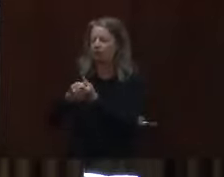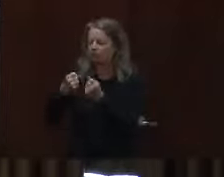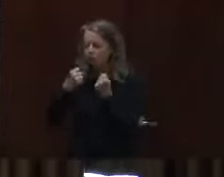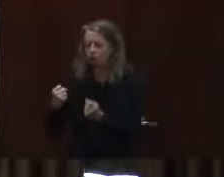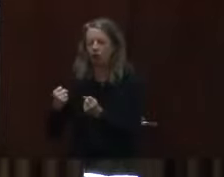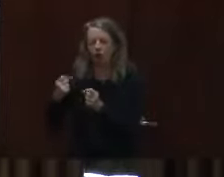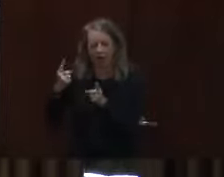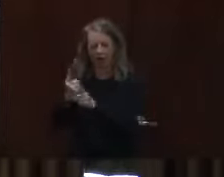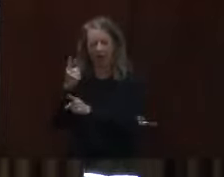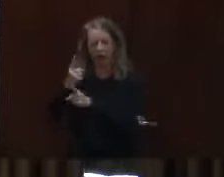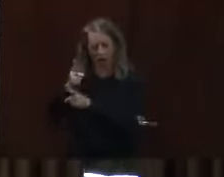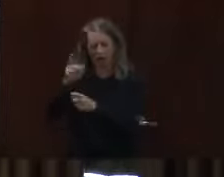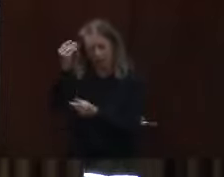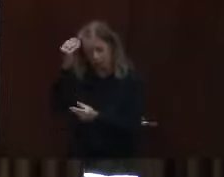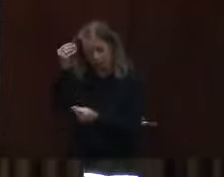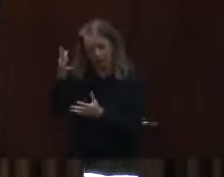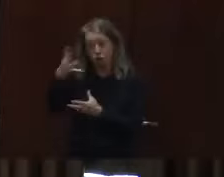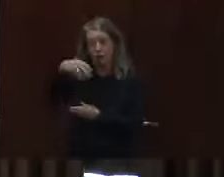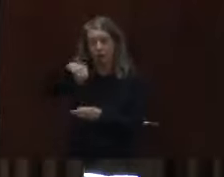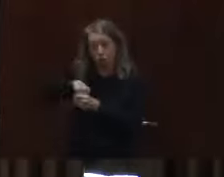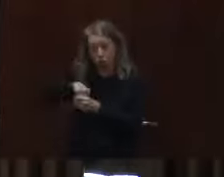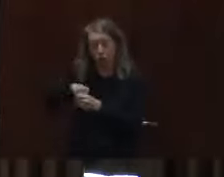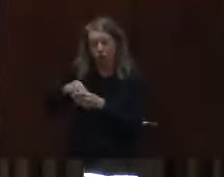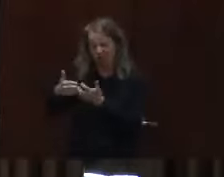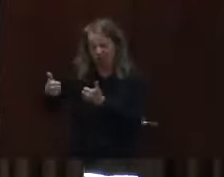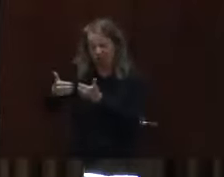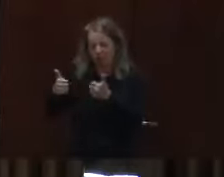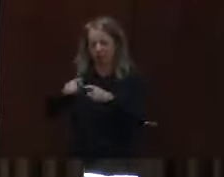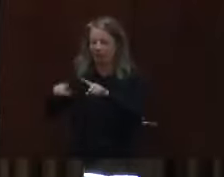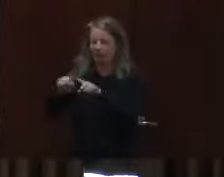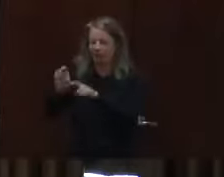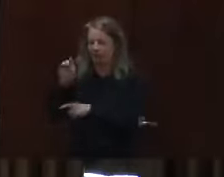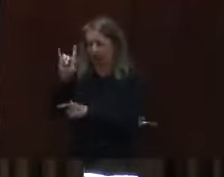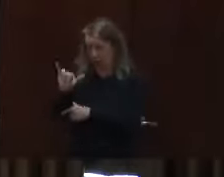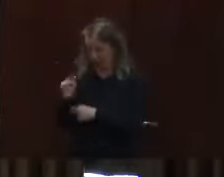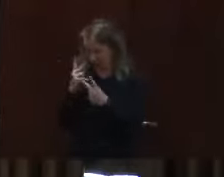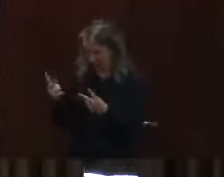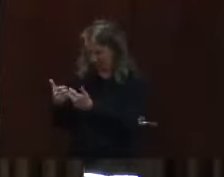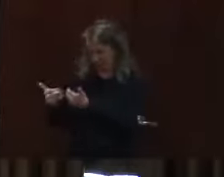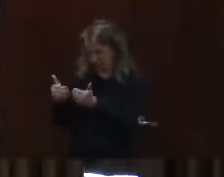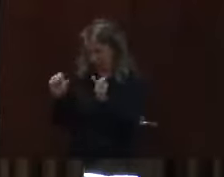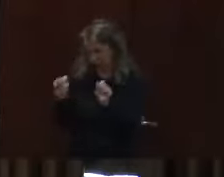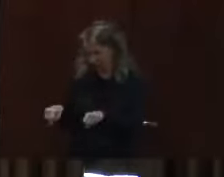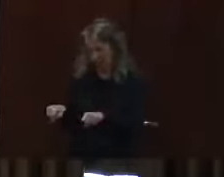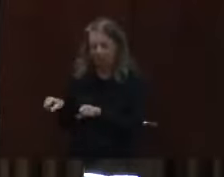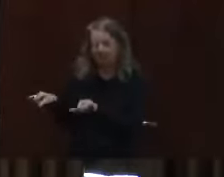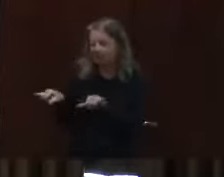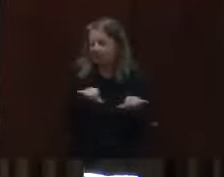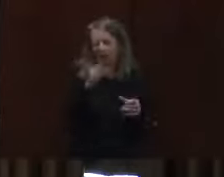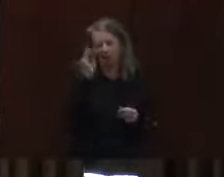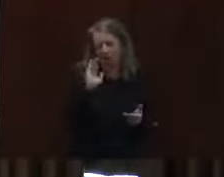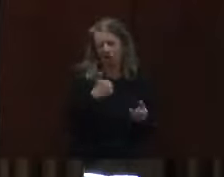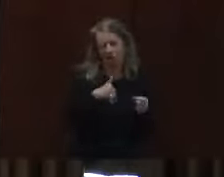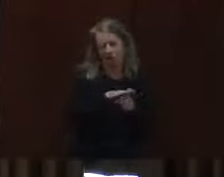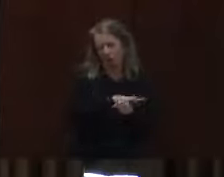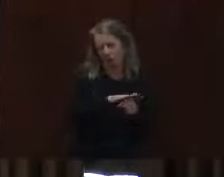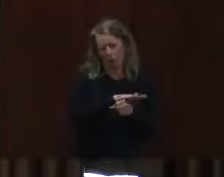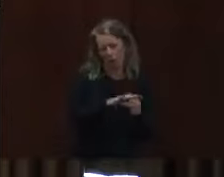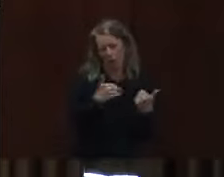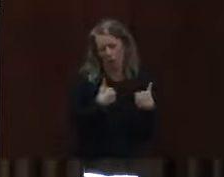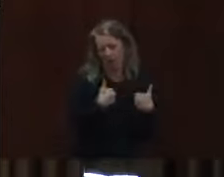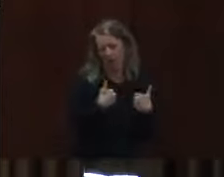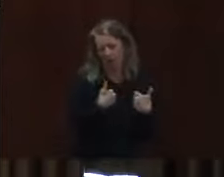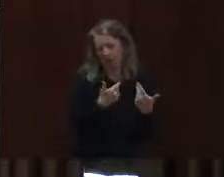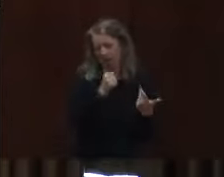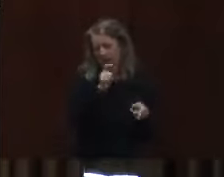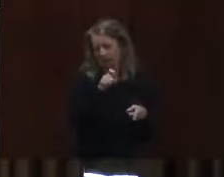includes county-level filters that also include the same information that our local dashboard has on it.